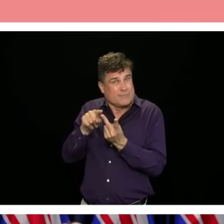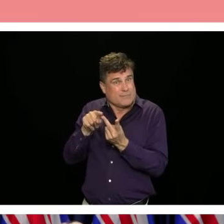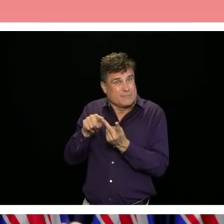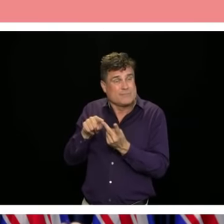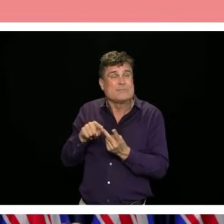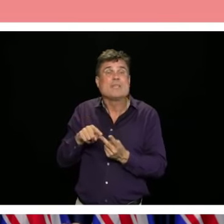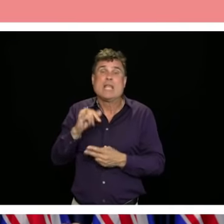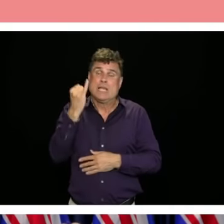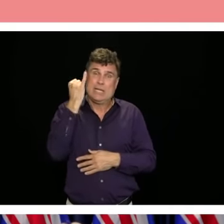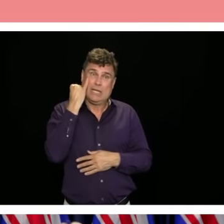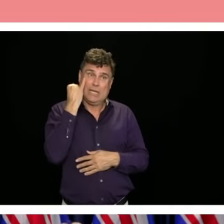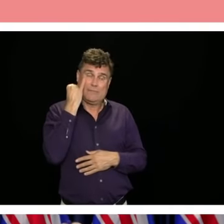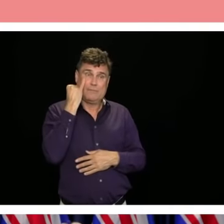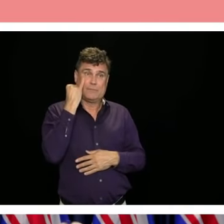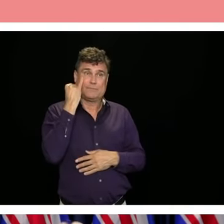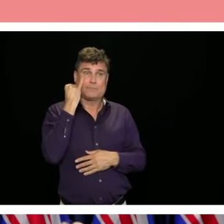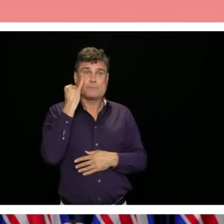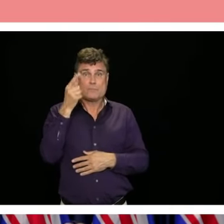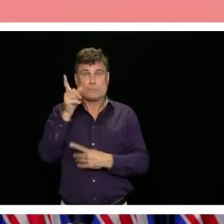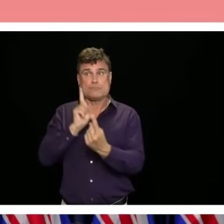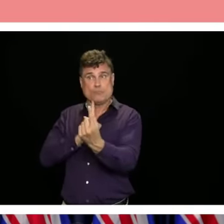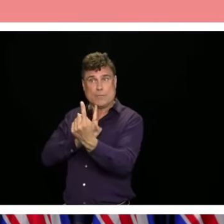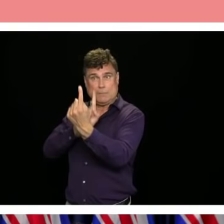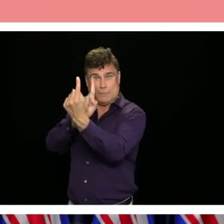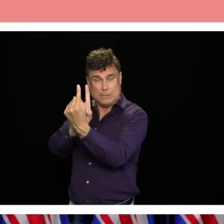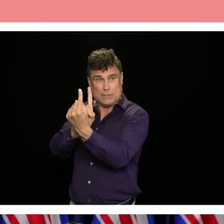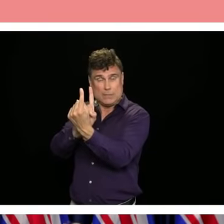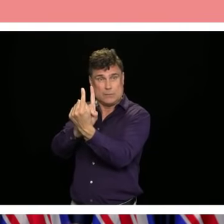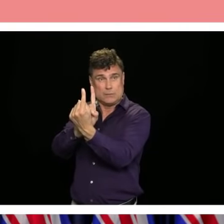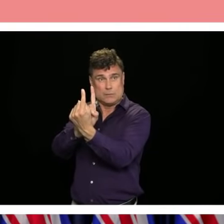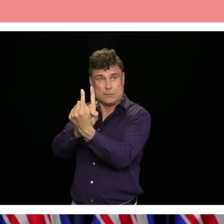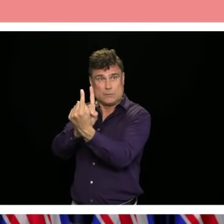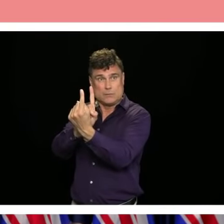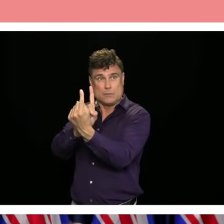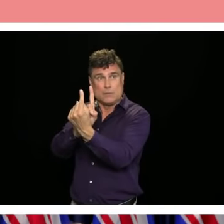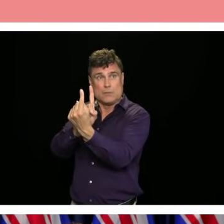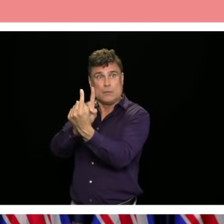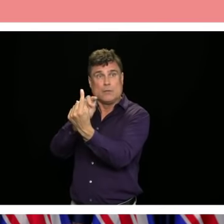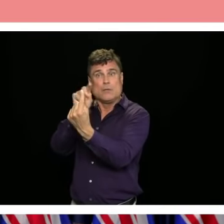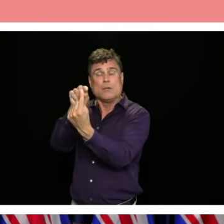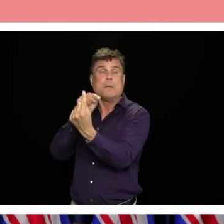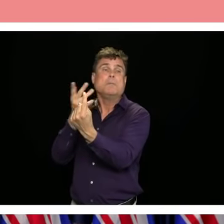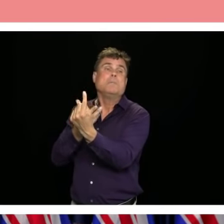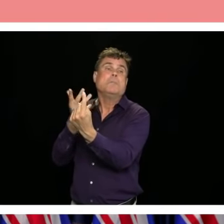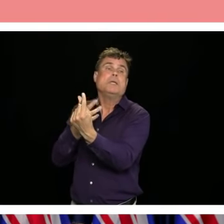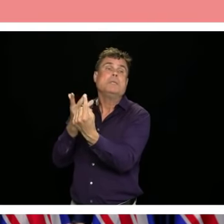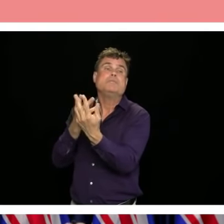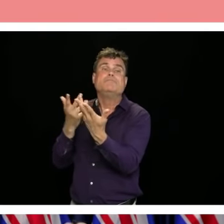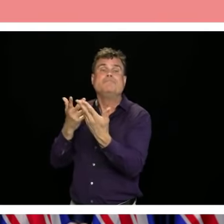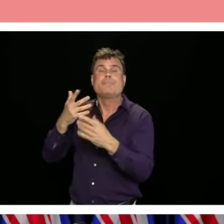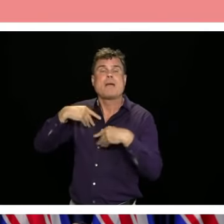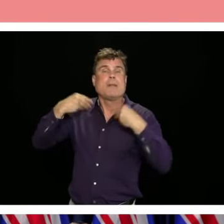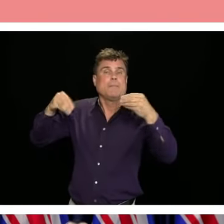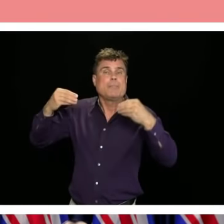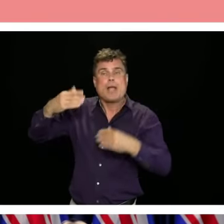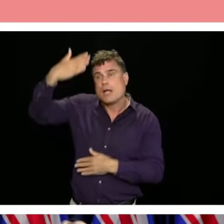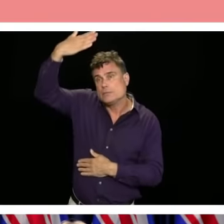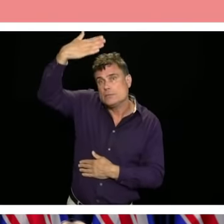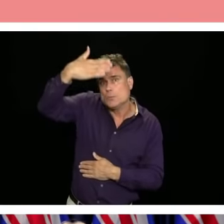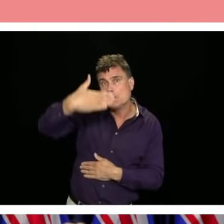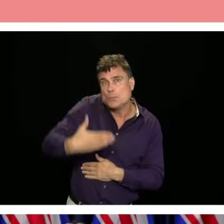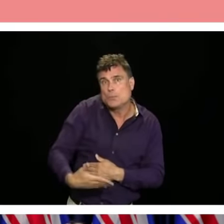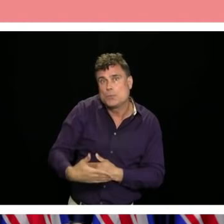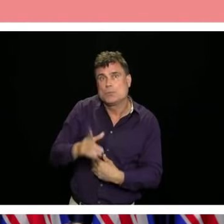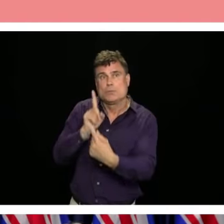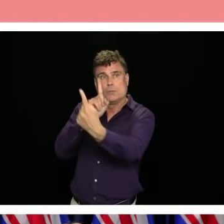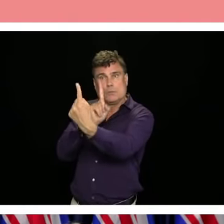not inadvertently transmitting to large numbers of people, and we have seen some of that happening in workplaces,